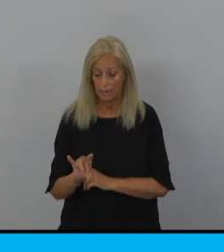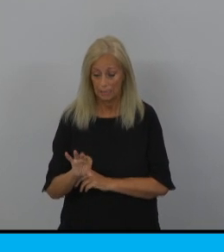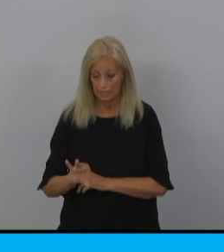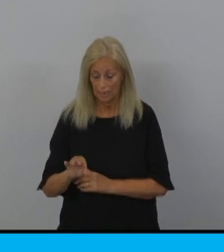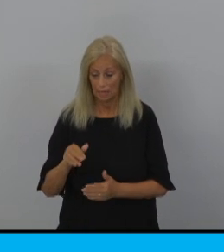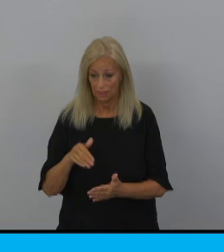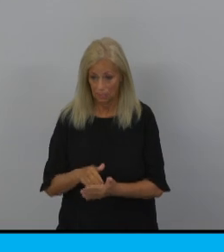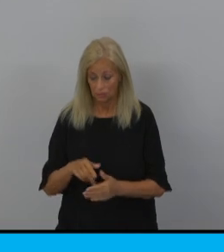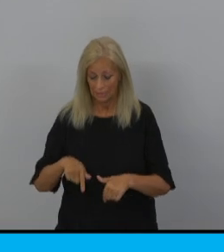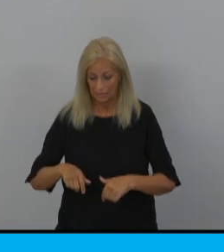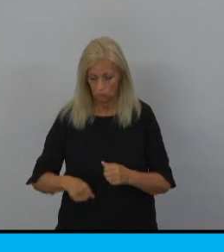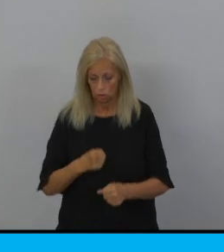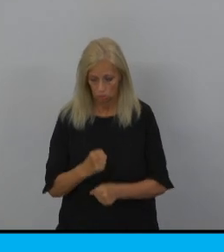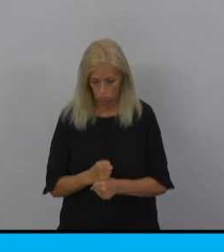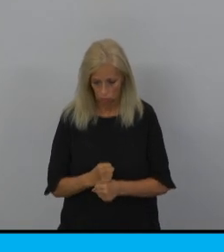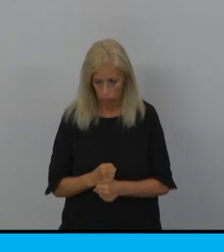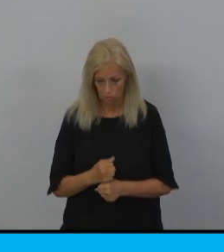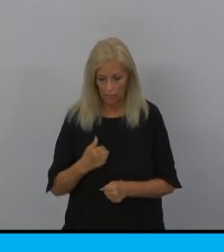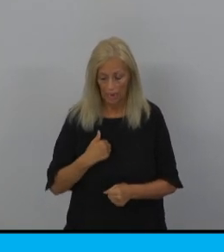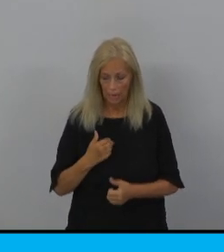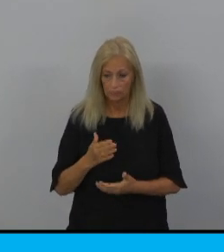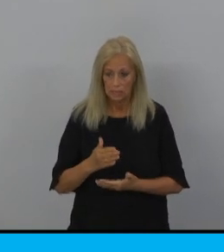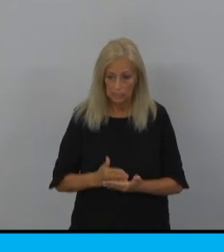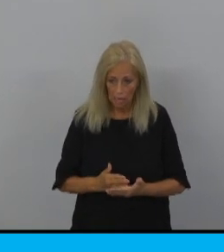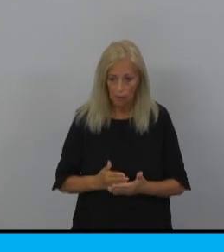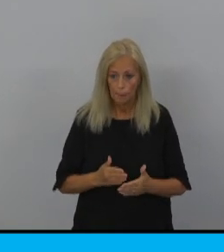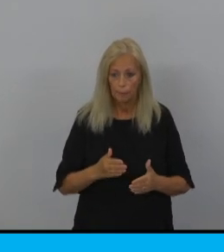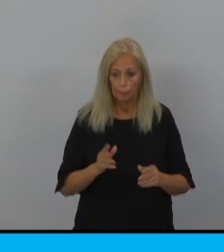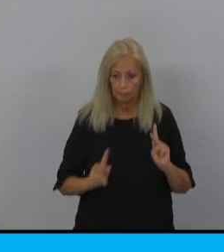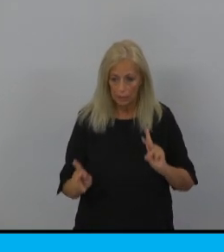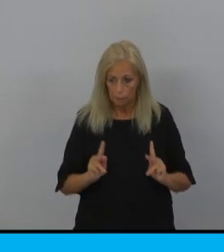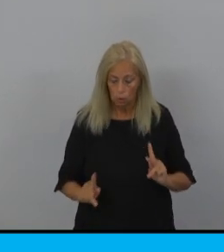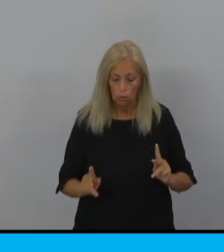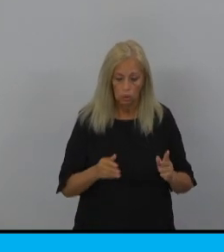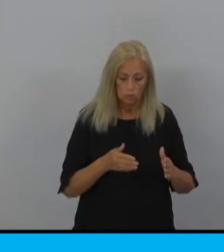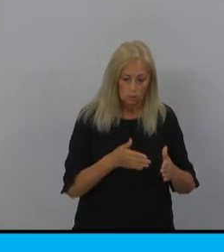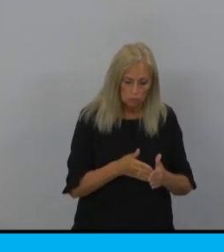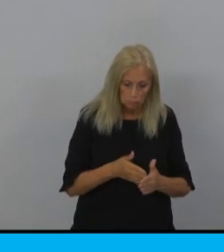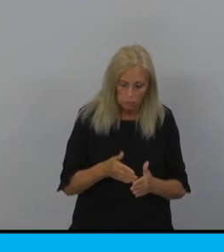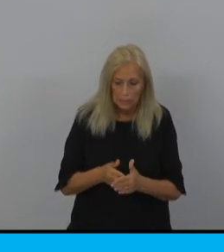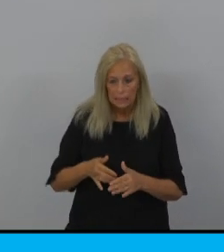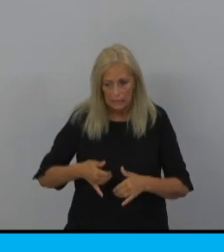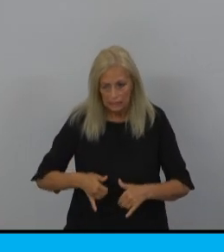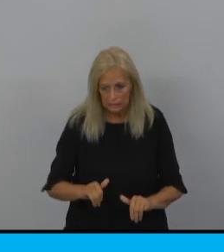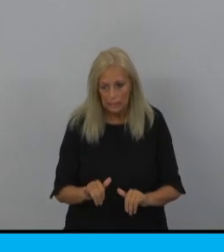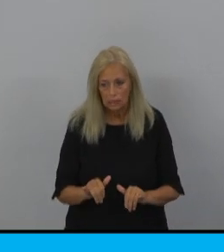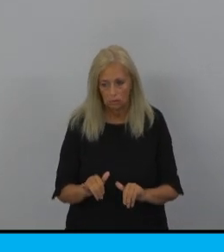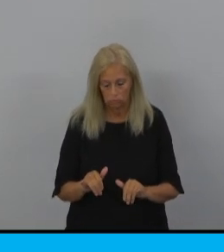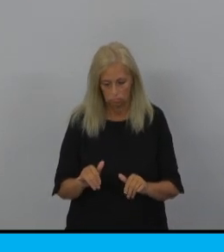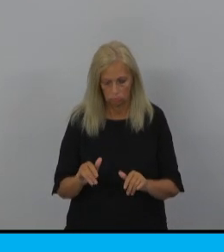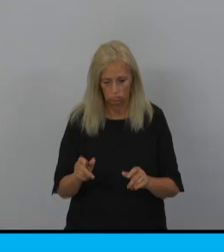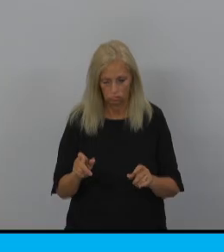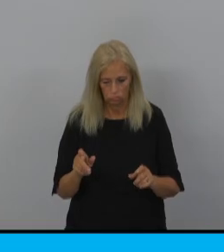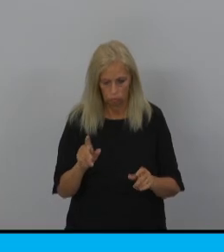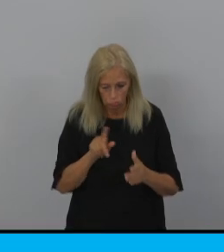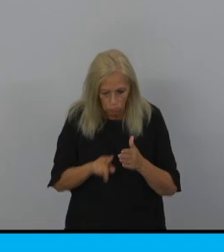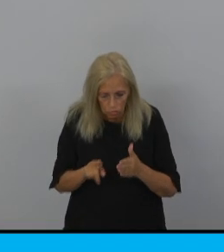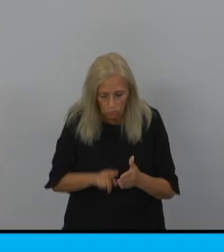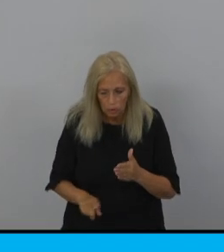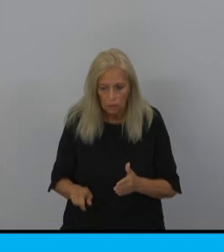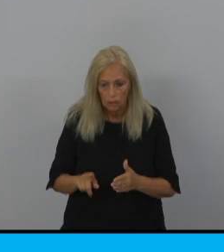year. So we do have some protested properties still outstanding as of the time they certified our